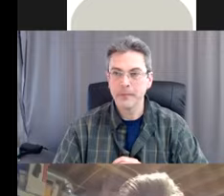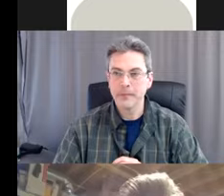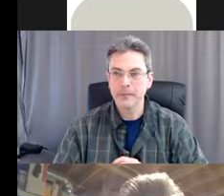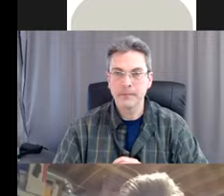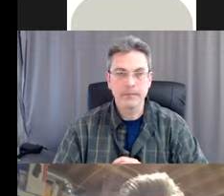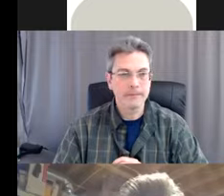We